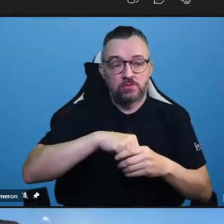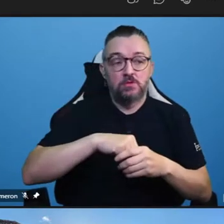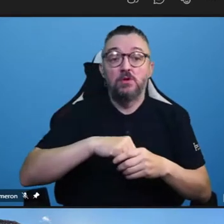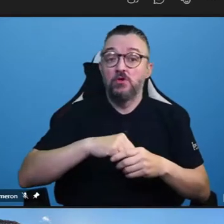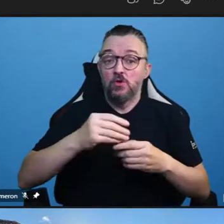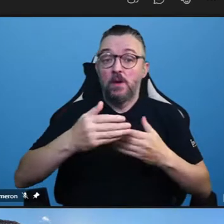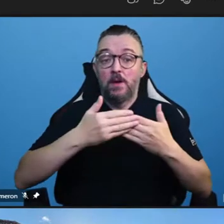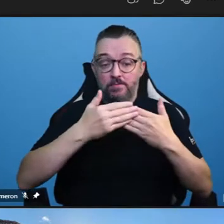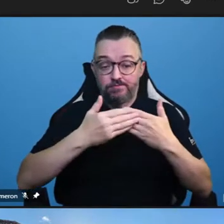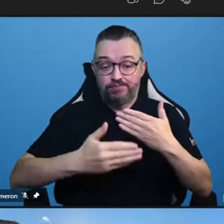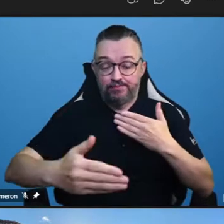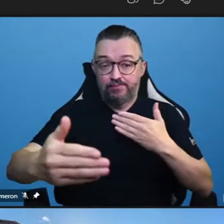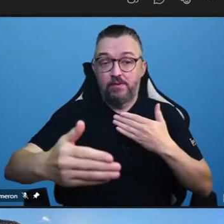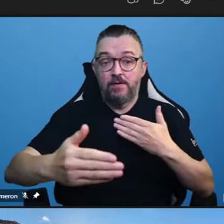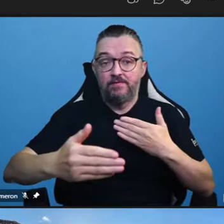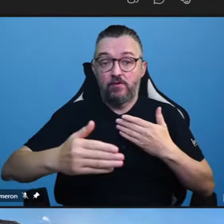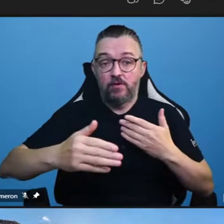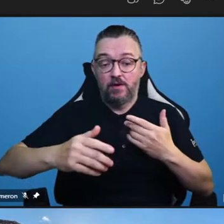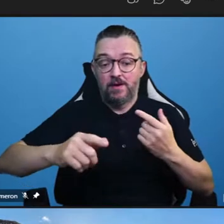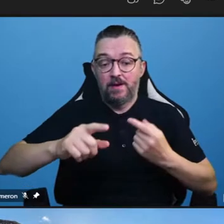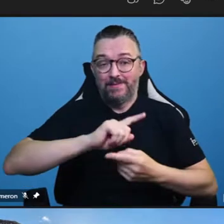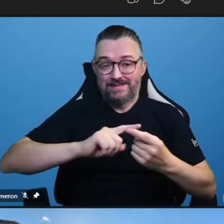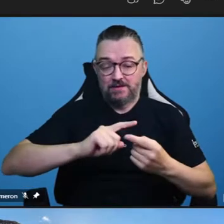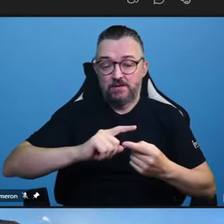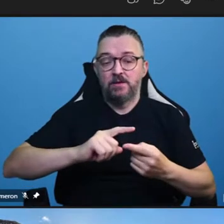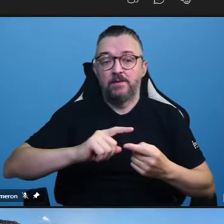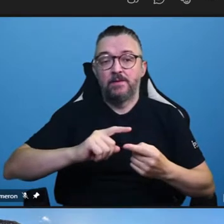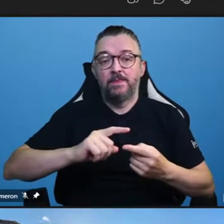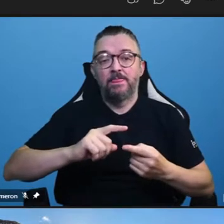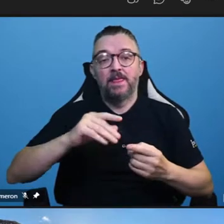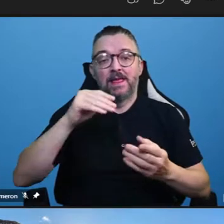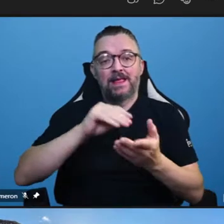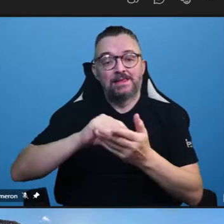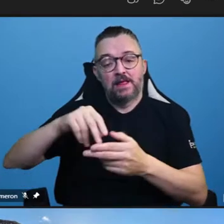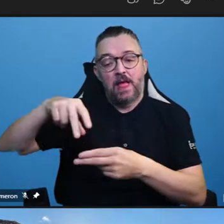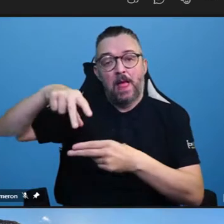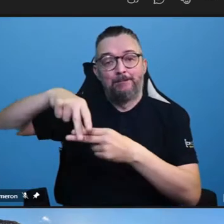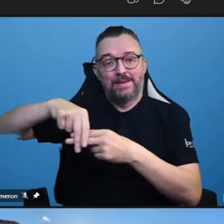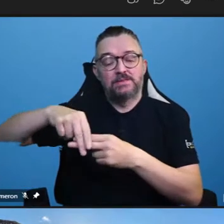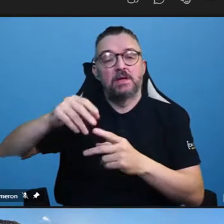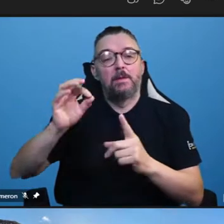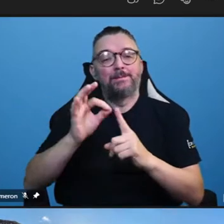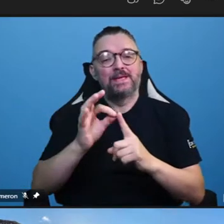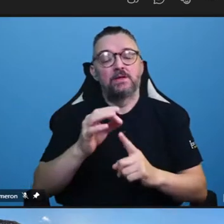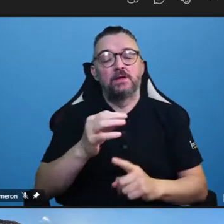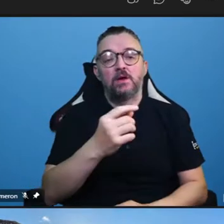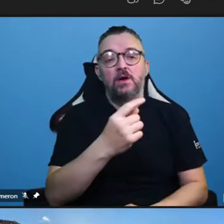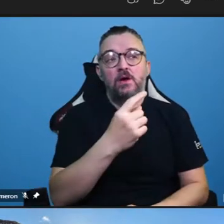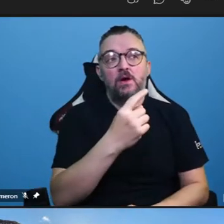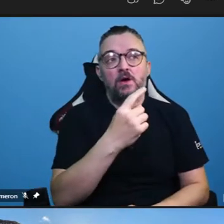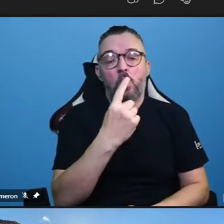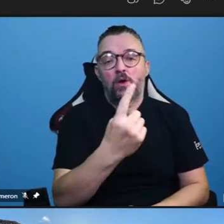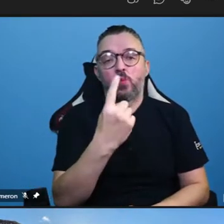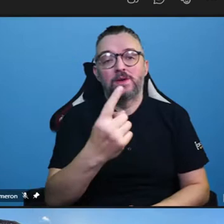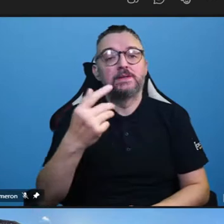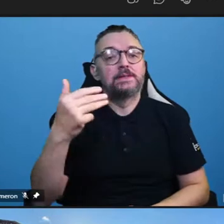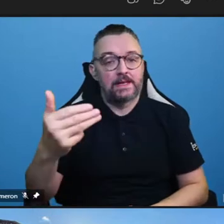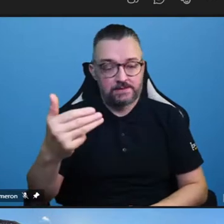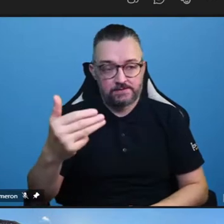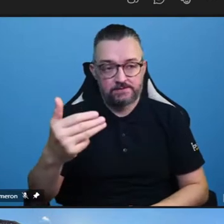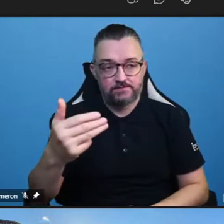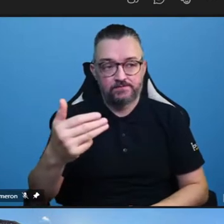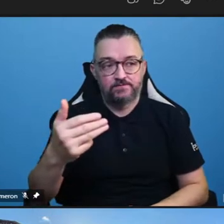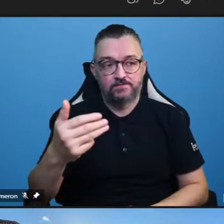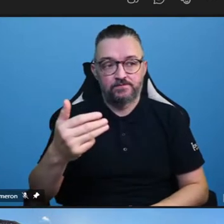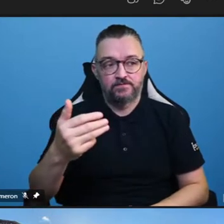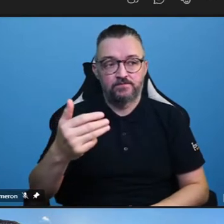plan for the next meeting is given in the appendix, which is on page 119 of your papers.